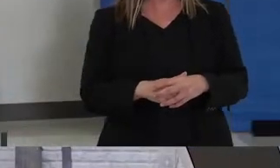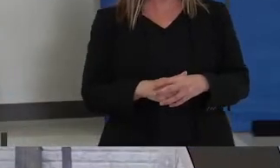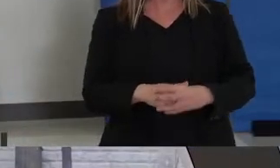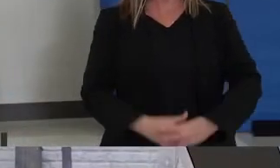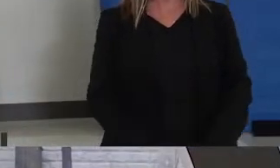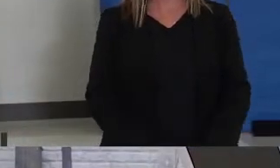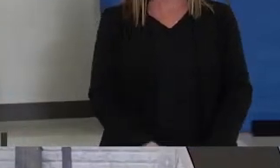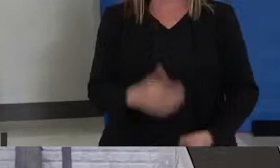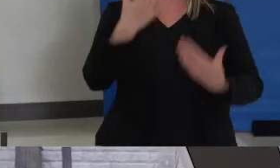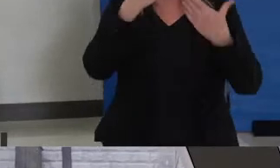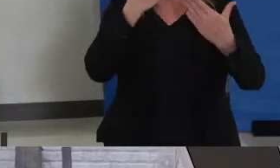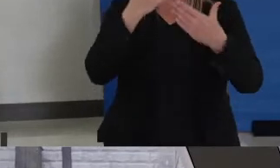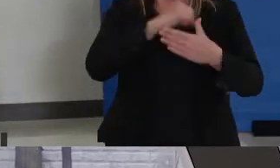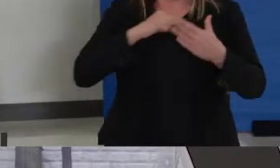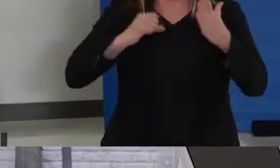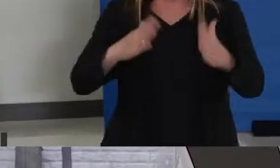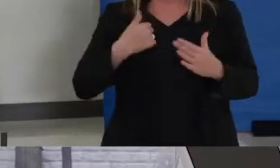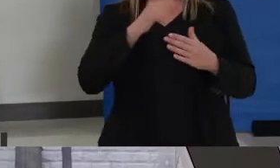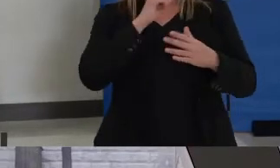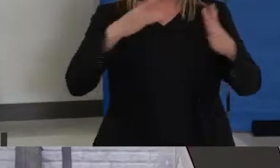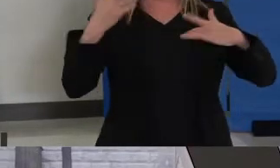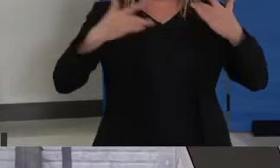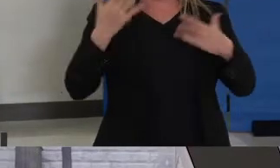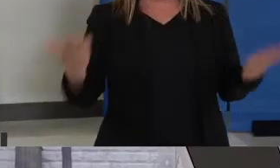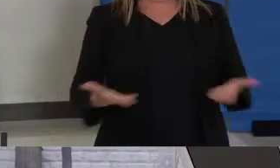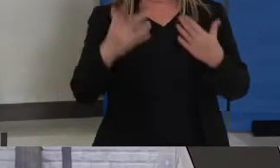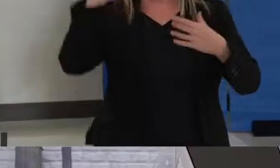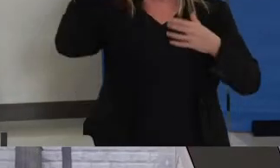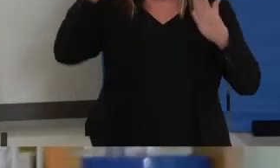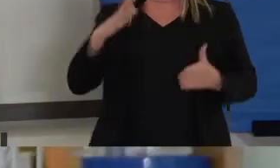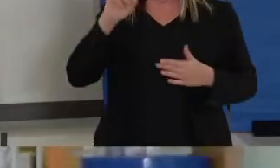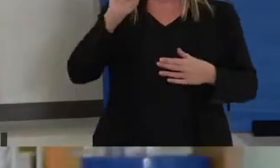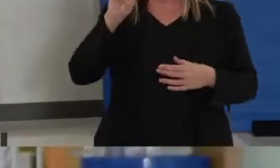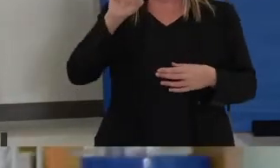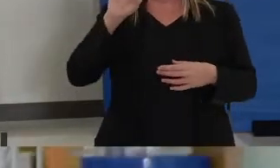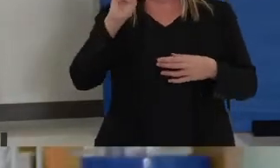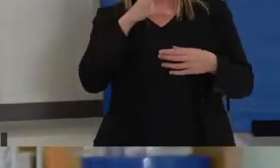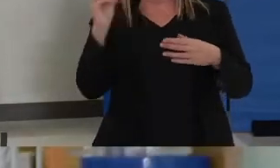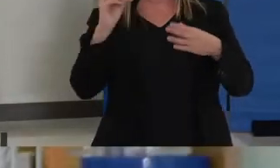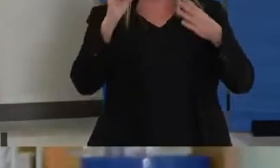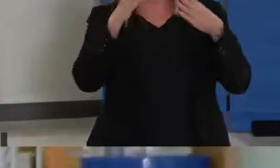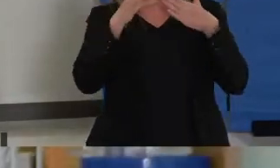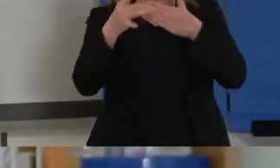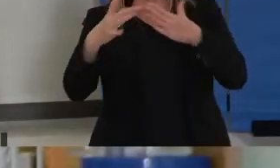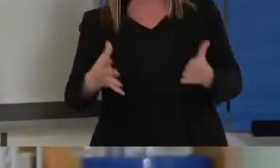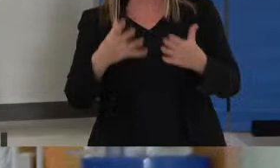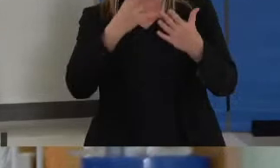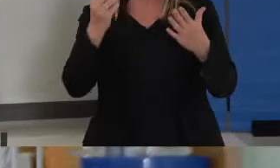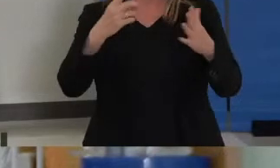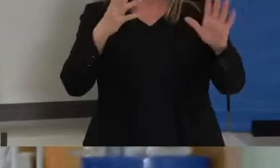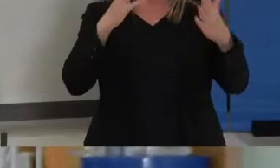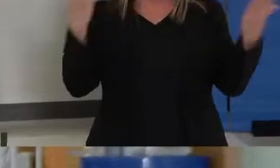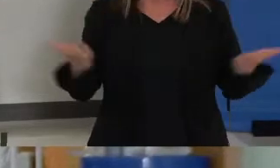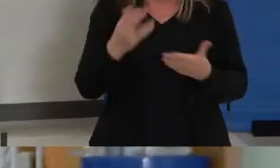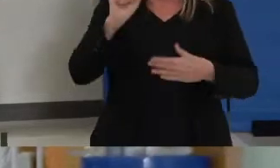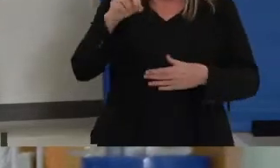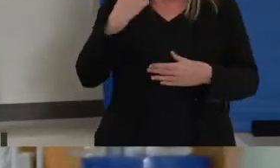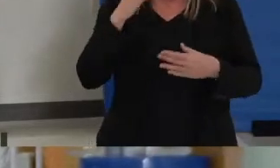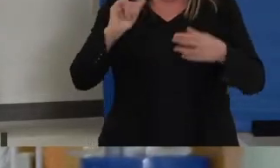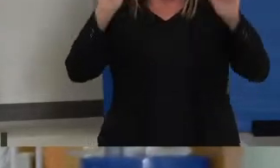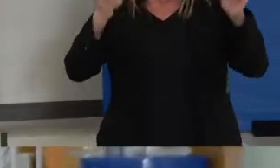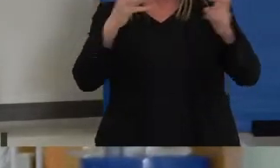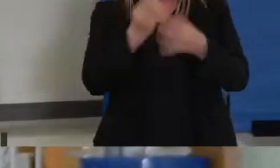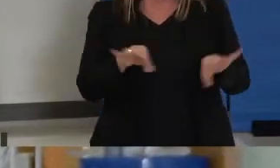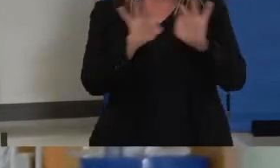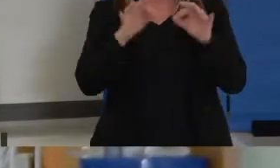Well, thank you, Senator. Really excited to be here with Governor Newsom and administration leaders as well, to be able to welcome them to San Diego for this topic and these important